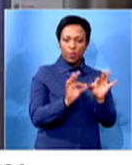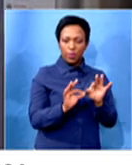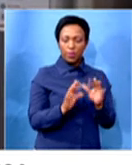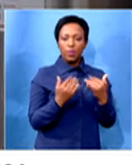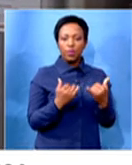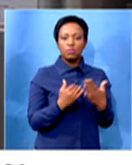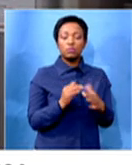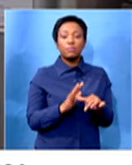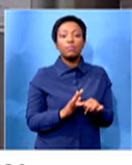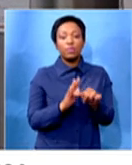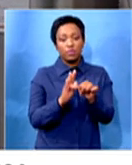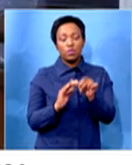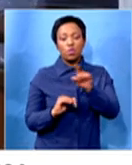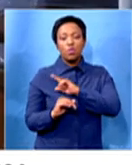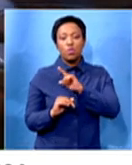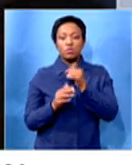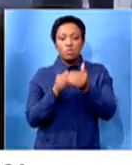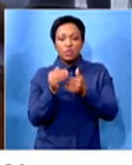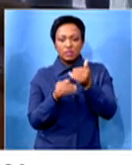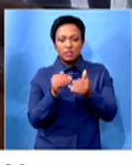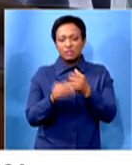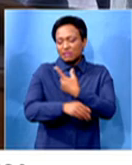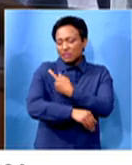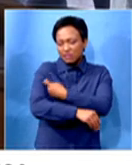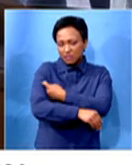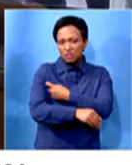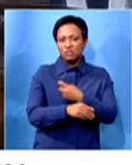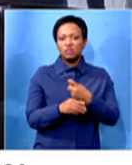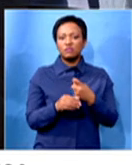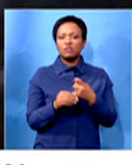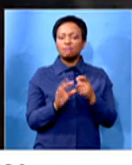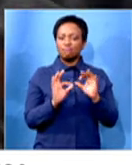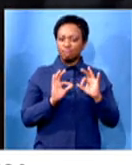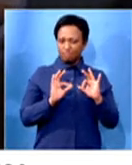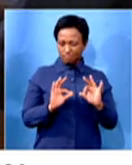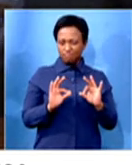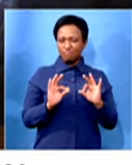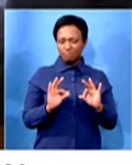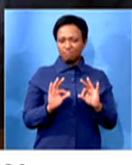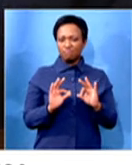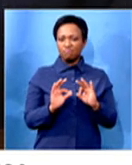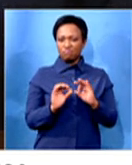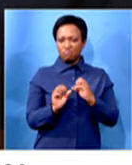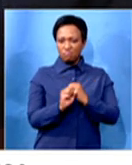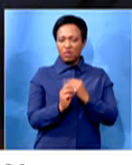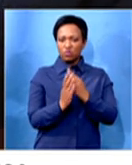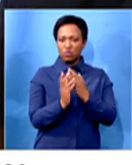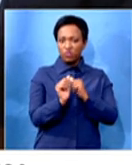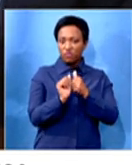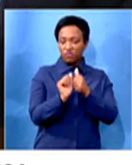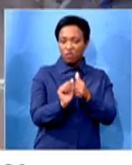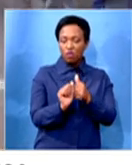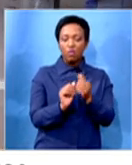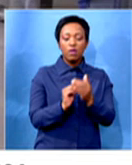very important that all the processes are really excellent to ensure that the data we get at the end